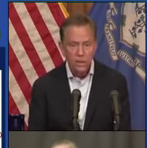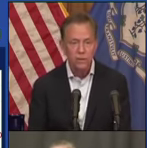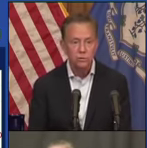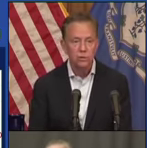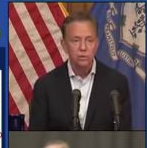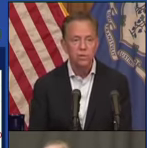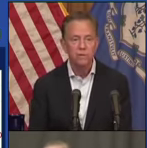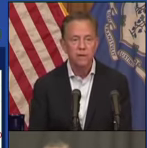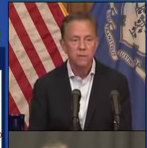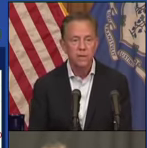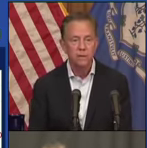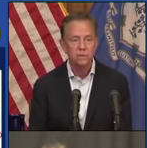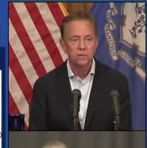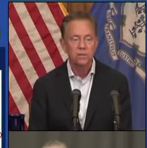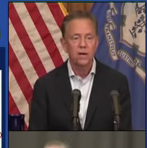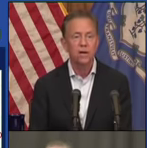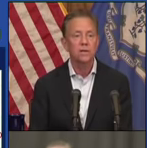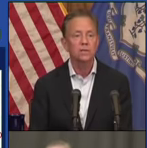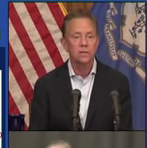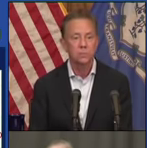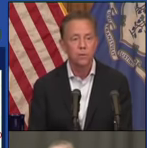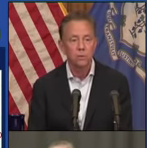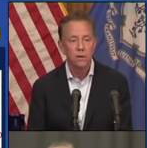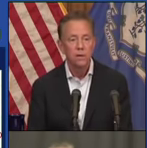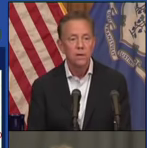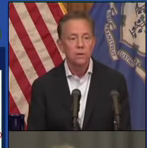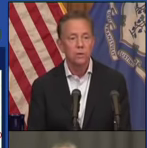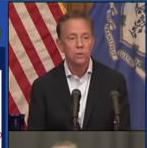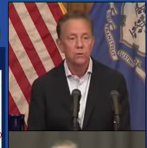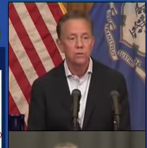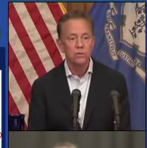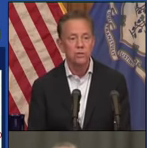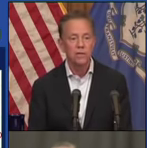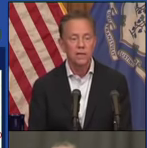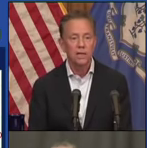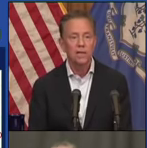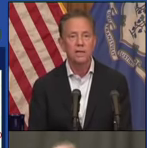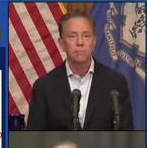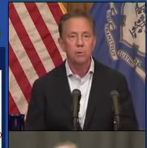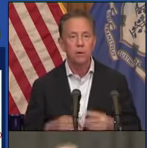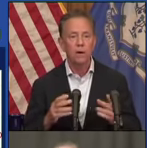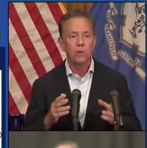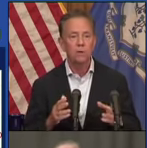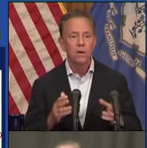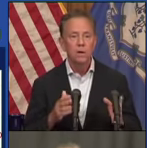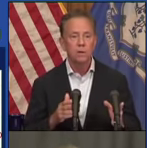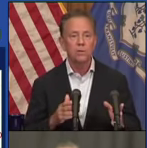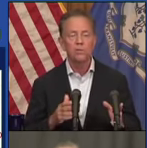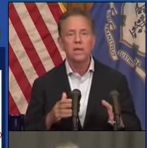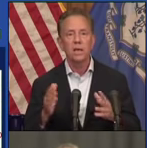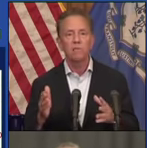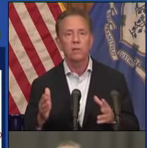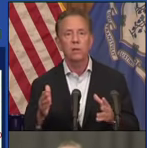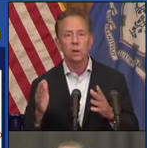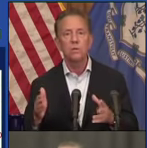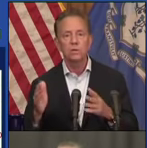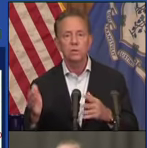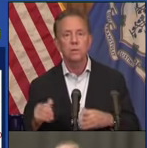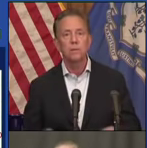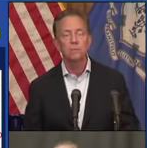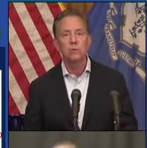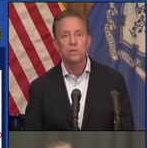York and New Jersey, if anybody has – this is an eye test, by the way. New York, New Jersey, and Connecticut, that blue arrow, you can see have the